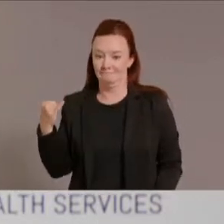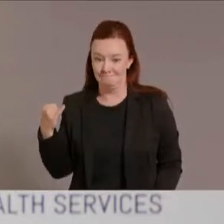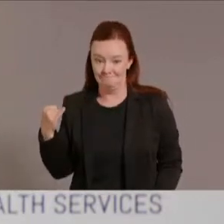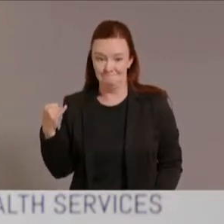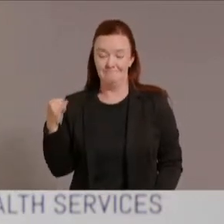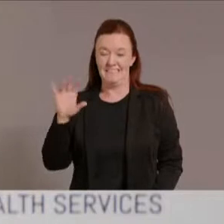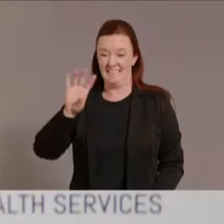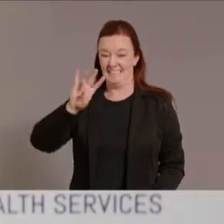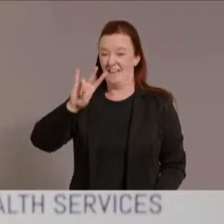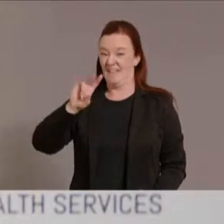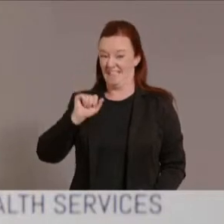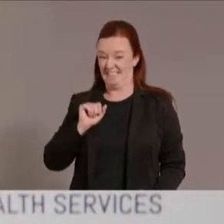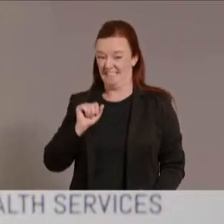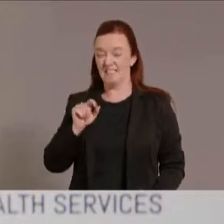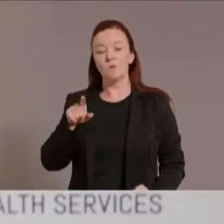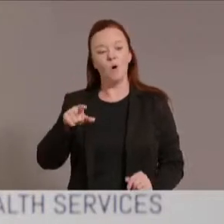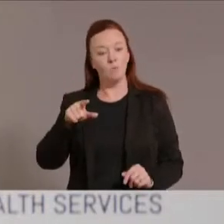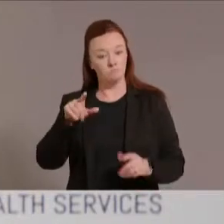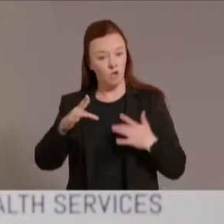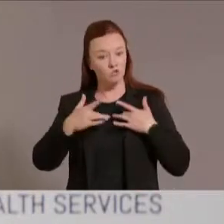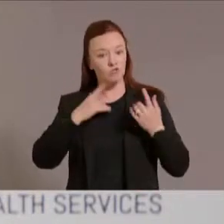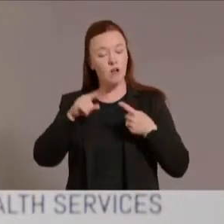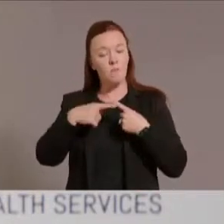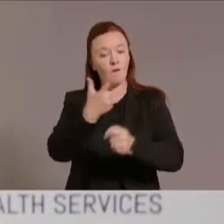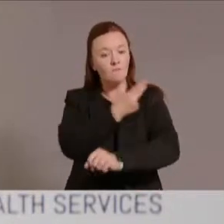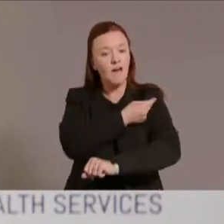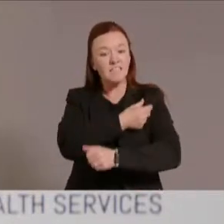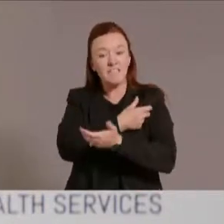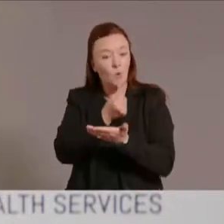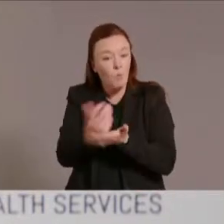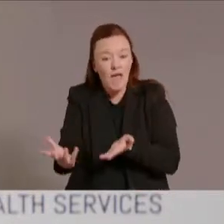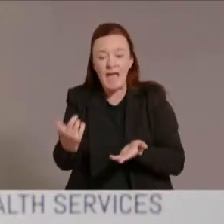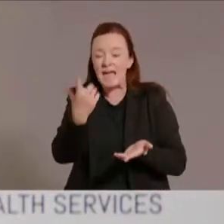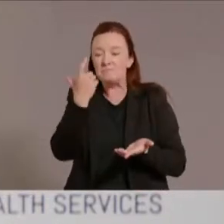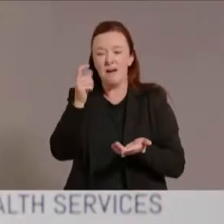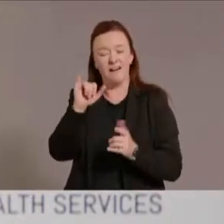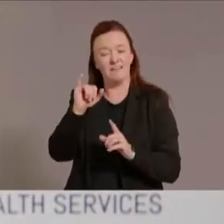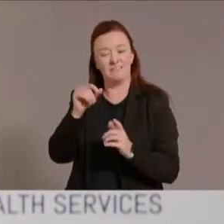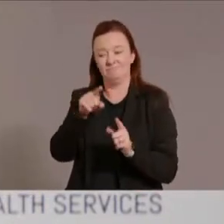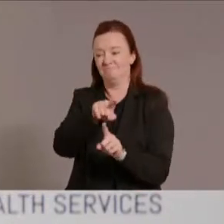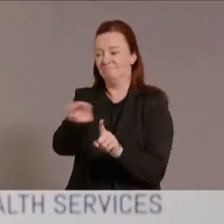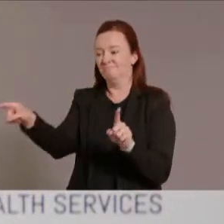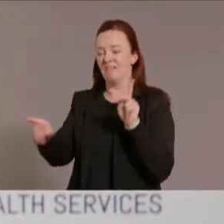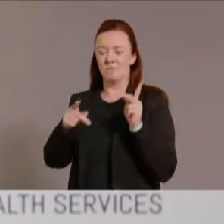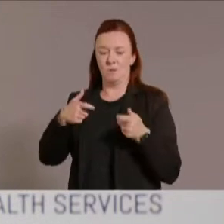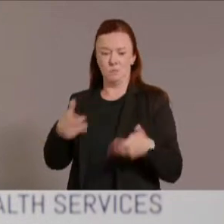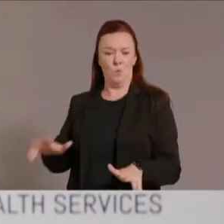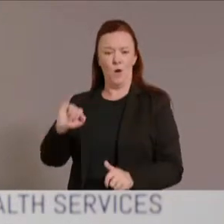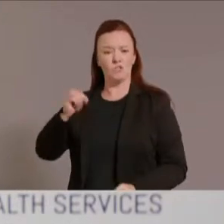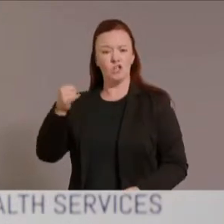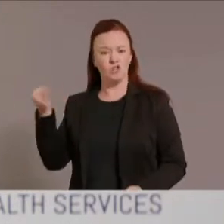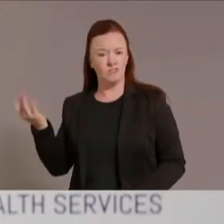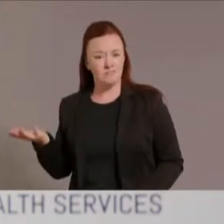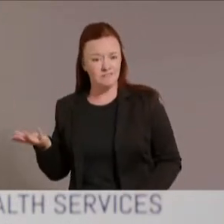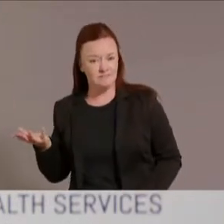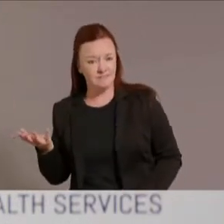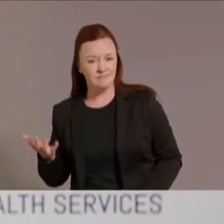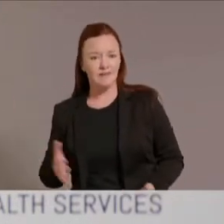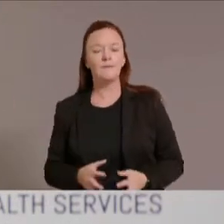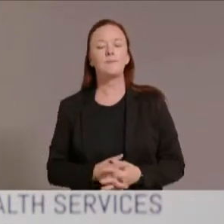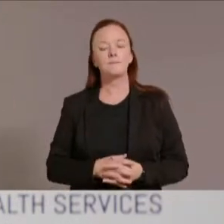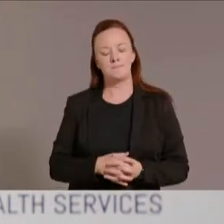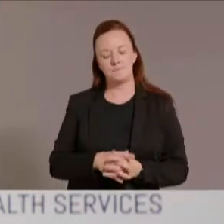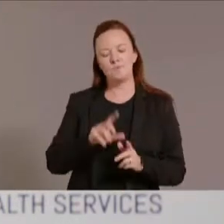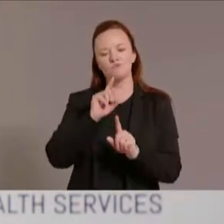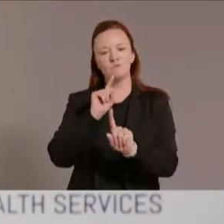of vaccine wastage as all these J&J go out now, but people aren't taking them? So